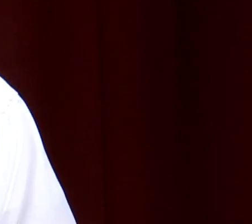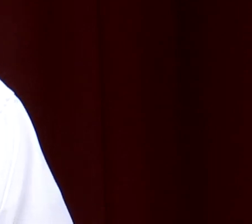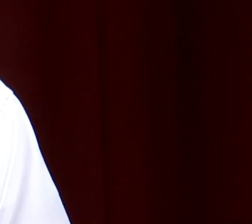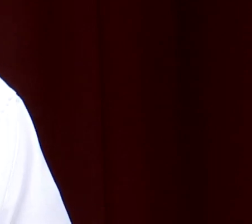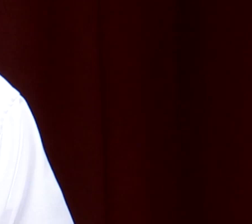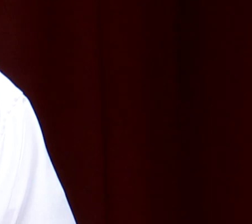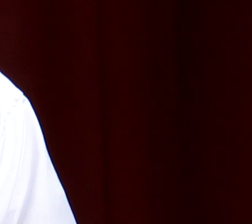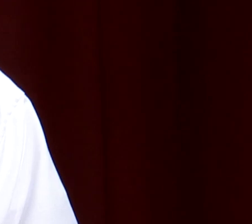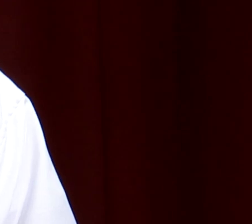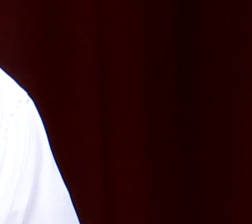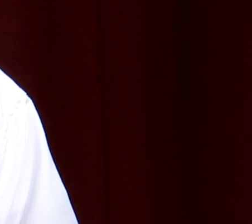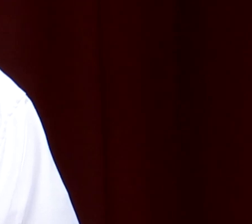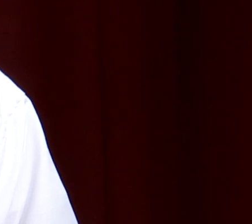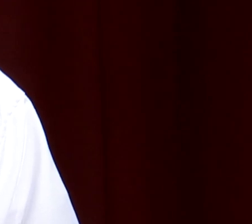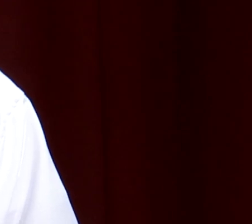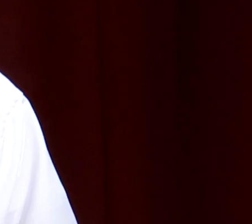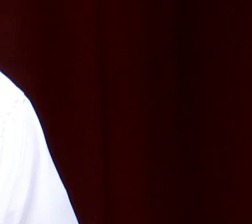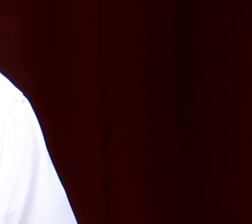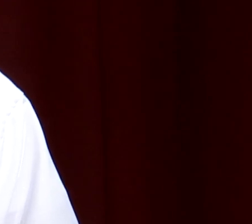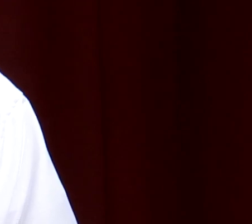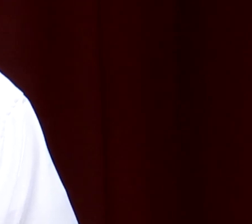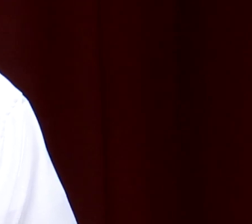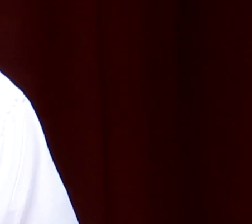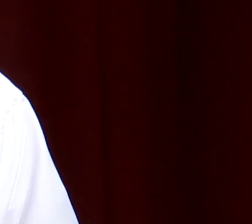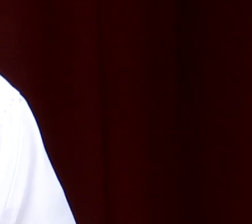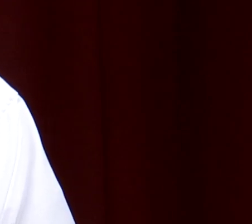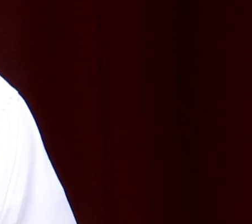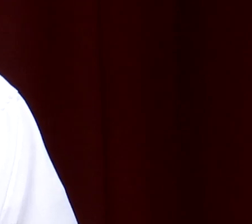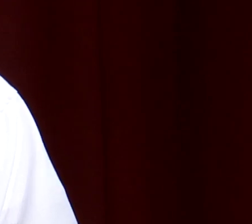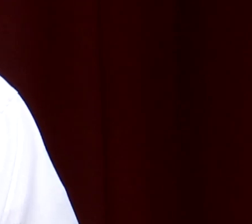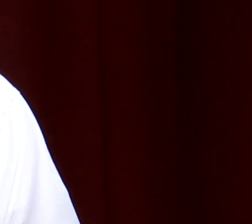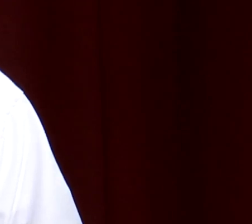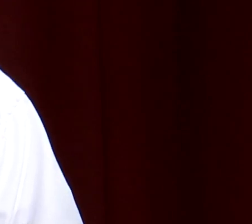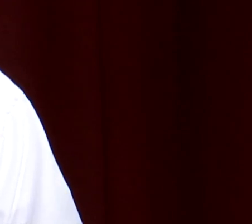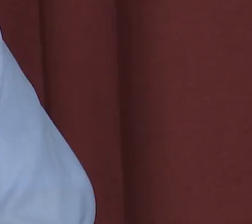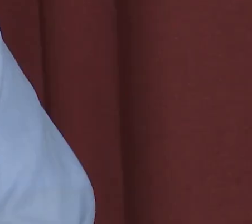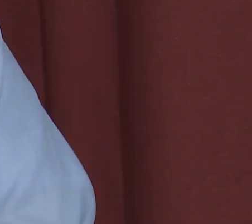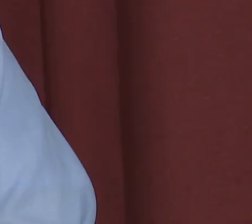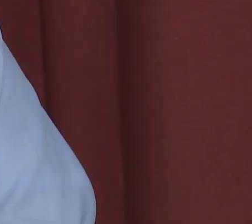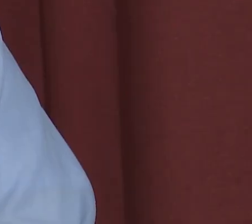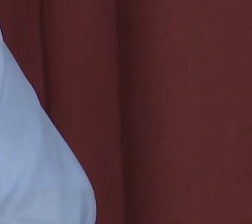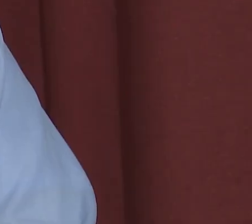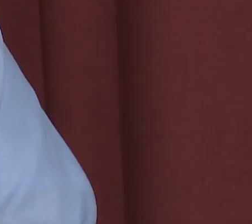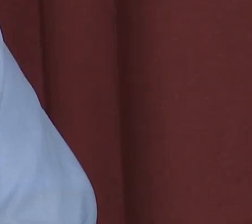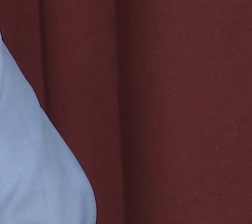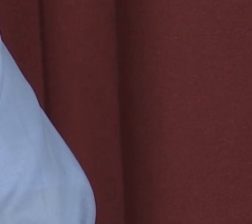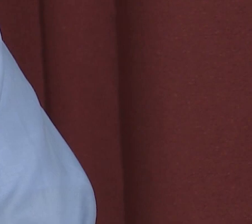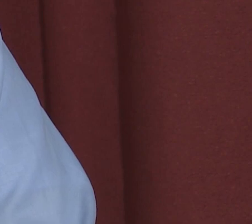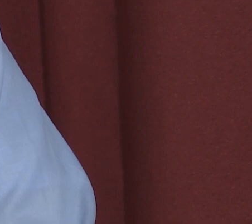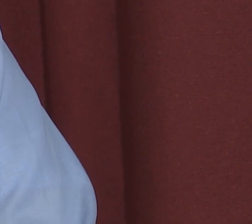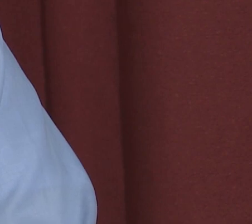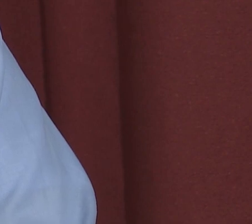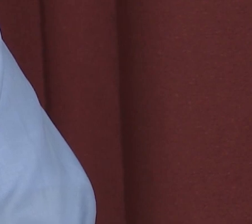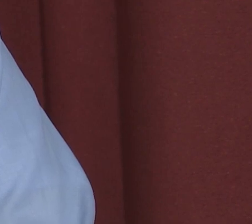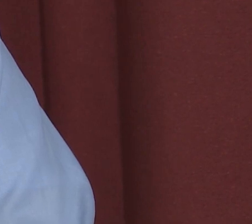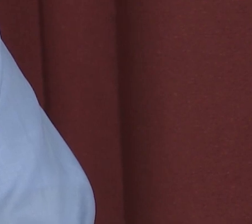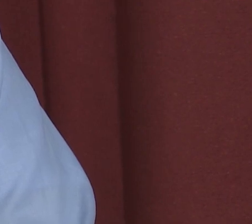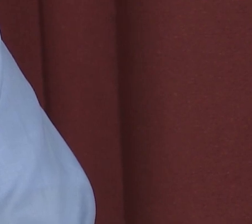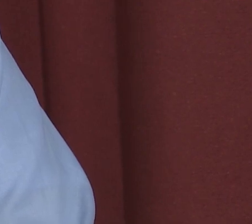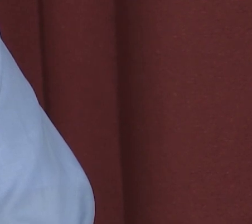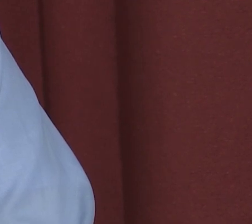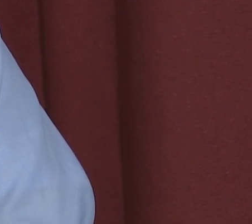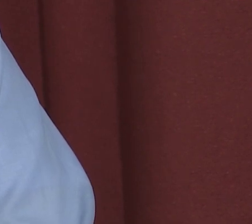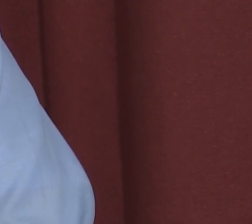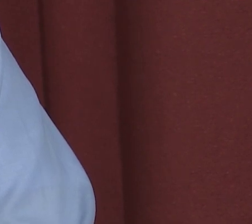You, Updates to Changes in Our Voting Processes. Our guest today is Jeff Rezabek. He is the director of the Montgomery County